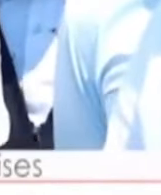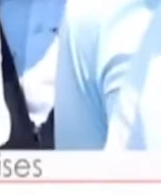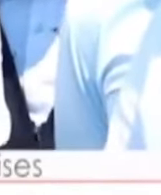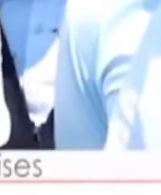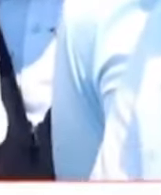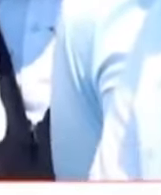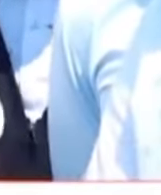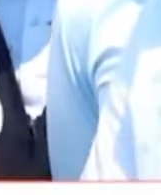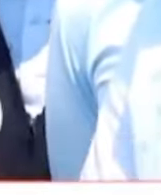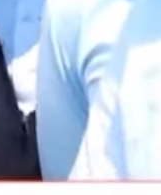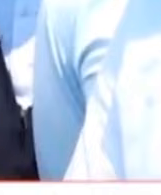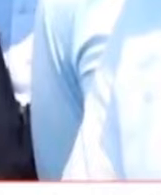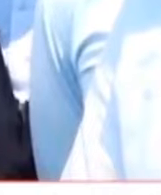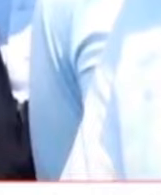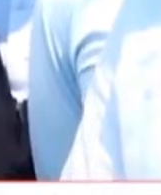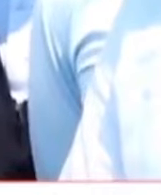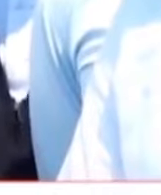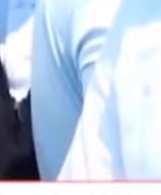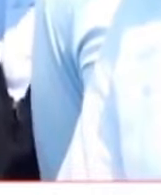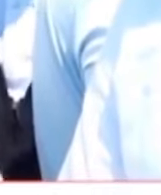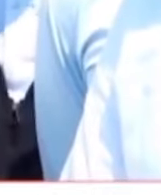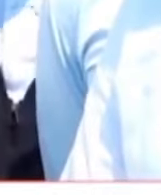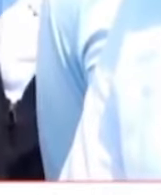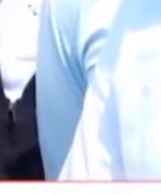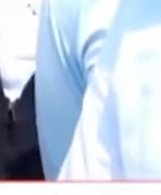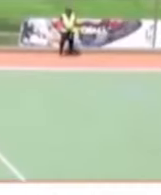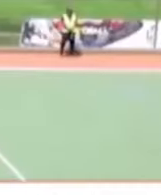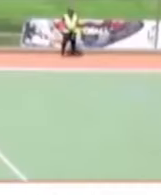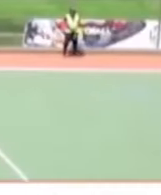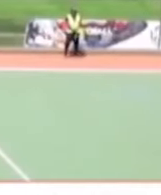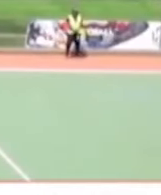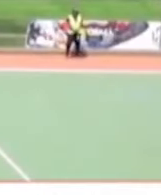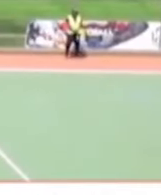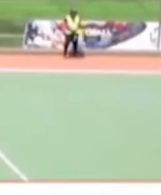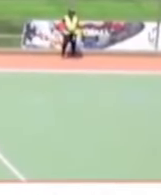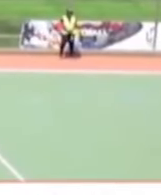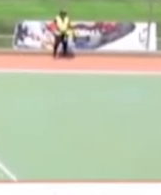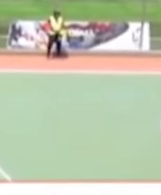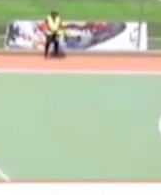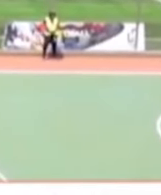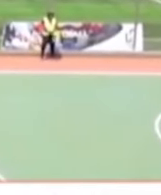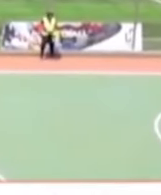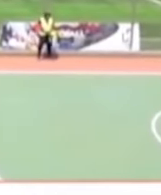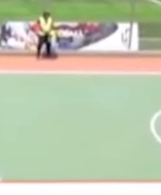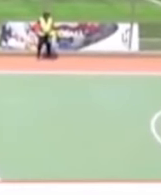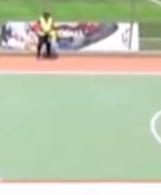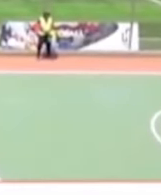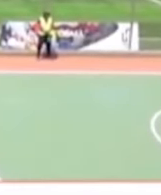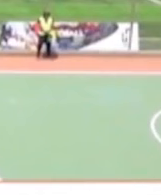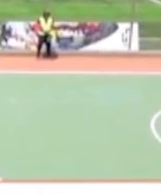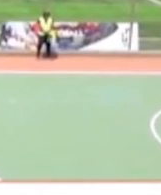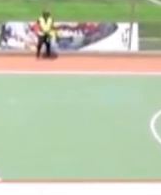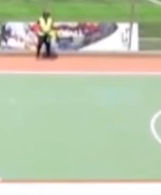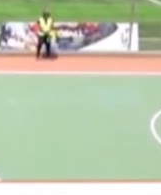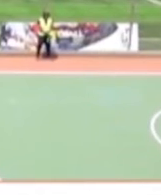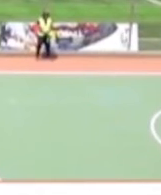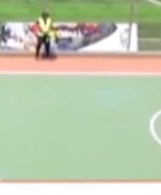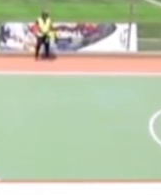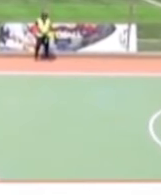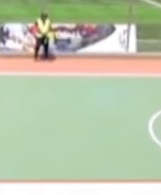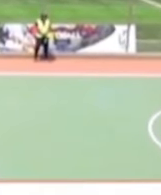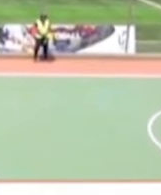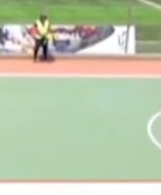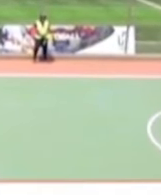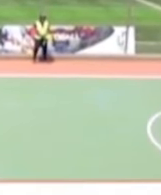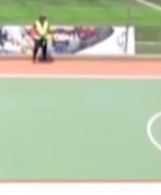pool tables tugenda batera table tennis atenge kisawe kya accommodate nga buli omu Nachivubo stadium bye bimo ku bisawe ebisatu ebitunuulidwa mu nteekateeka